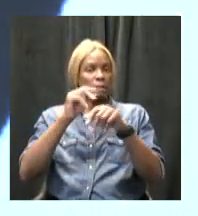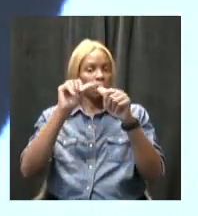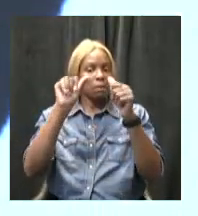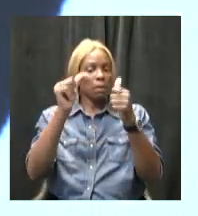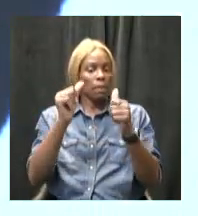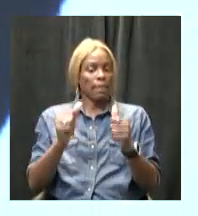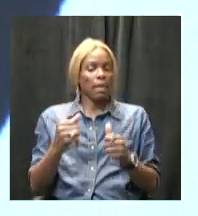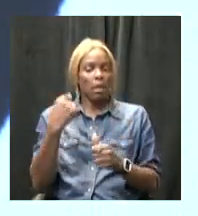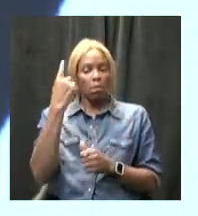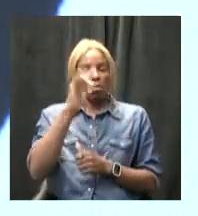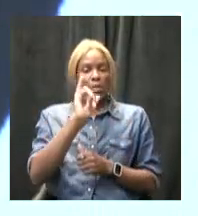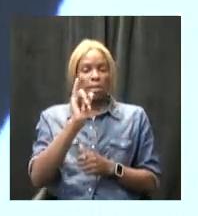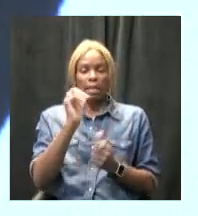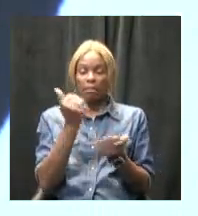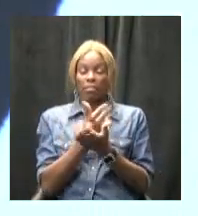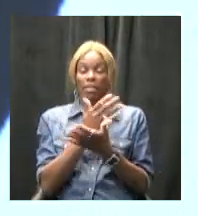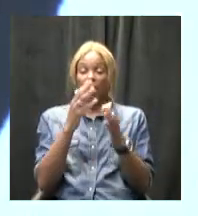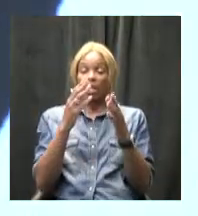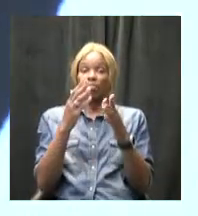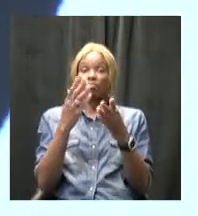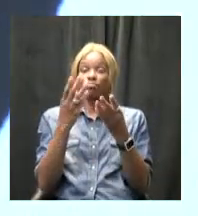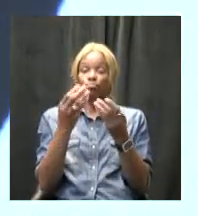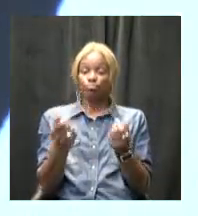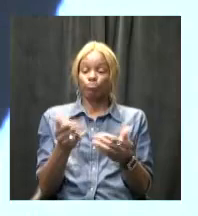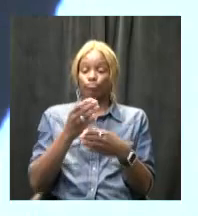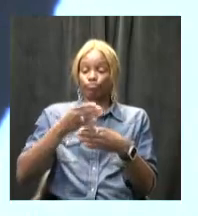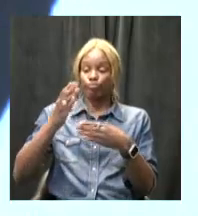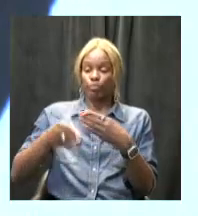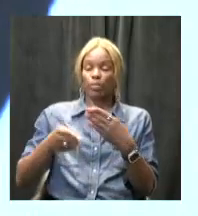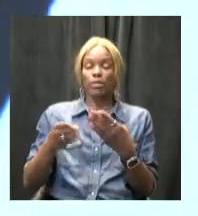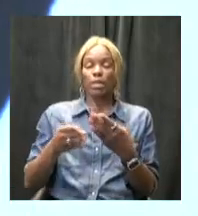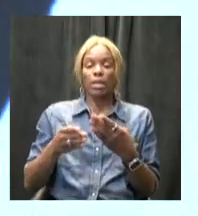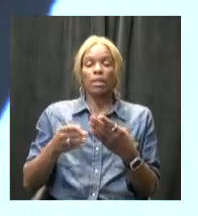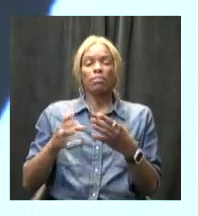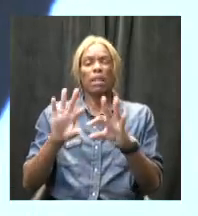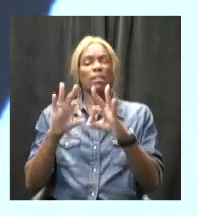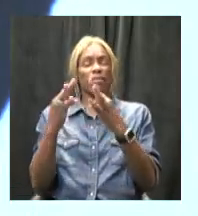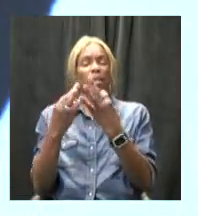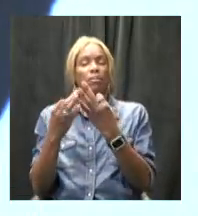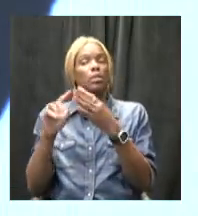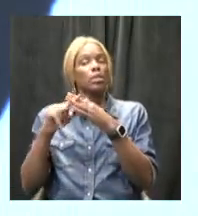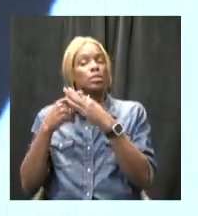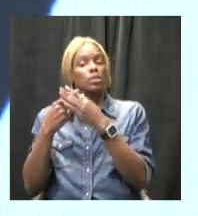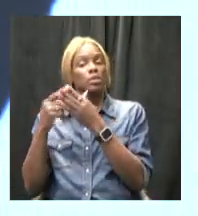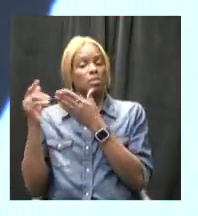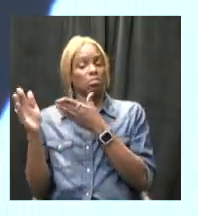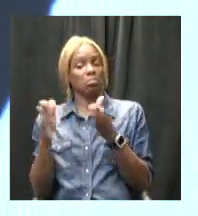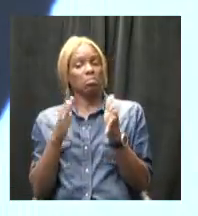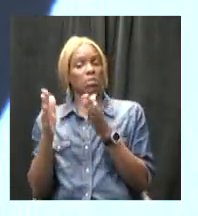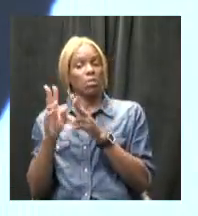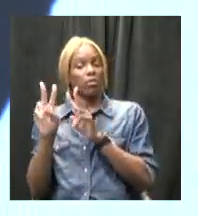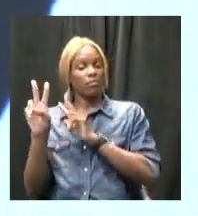like everything was ending. Matter of fact, the doctors told her family, begin to make your funeral arrangements